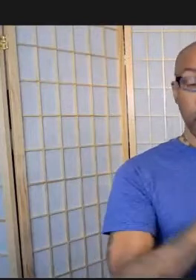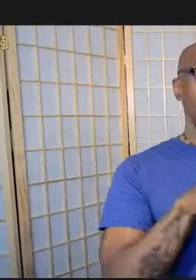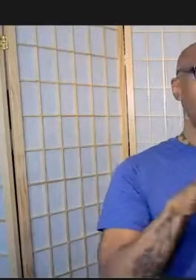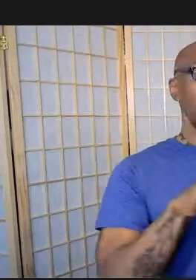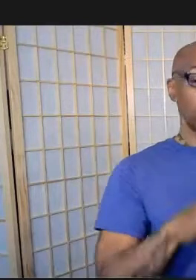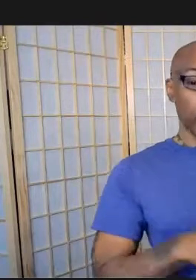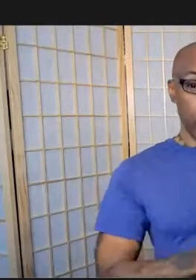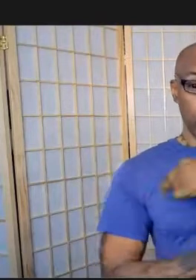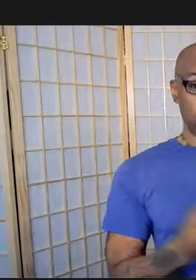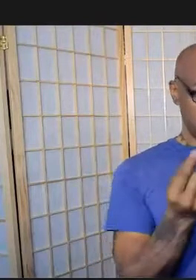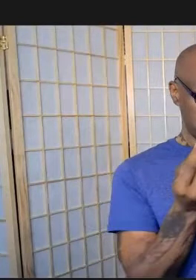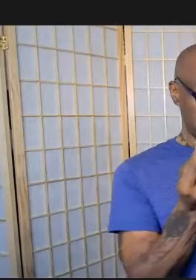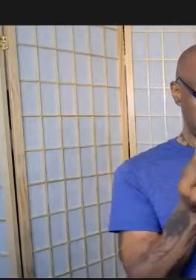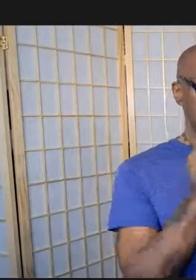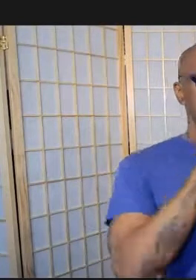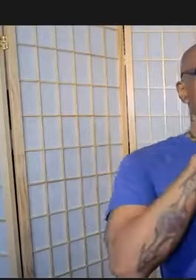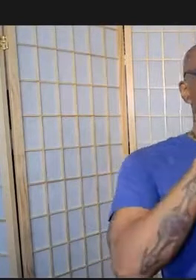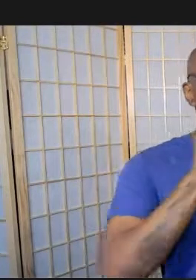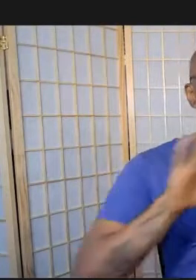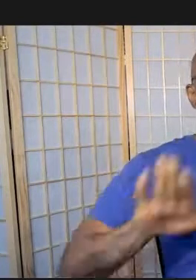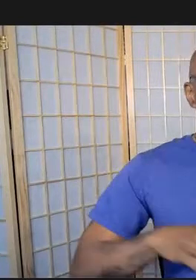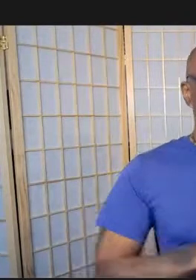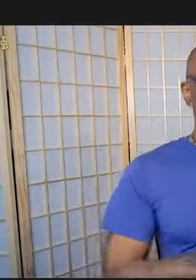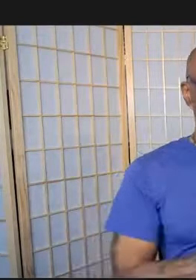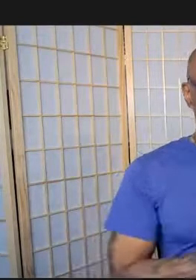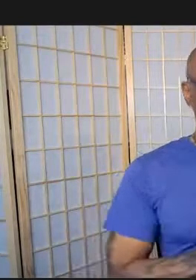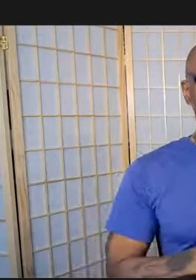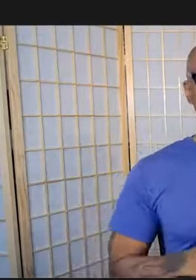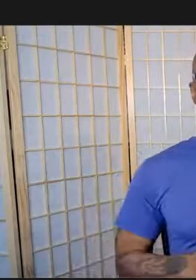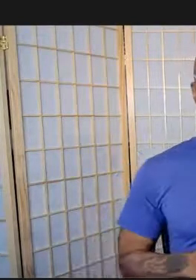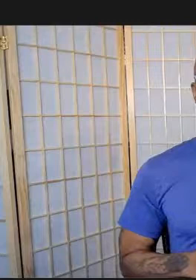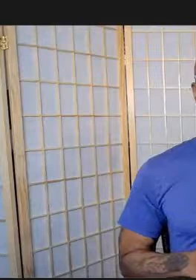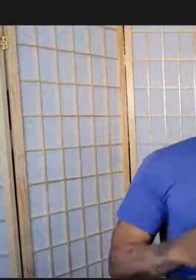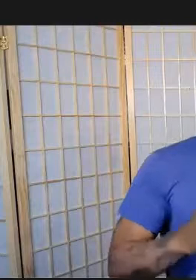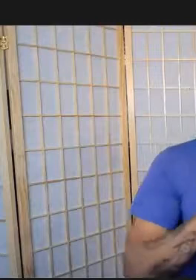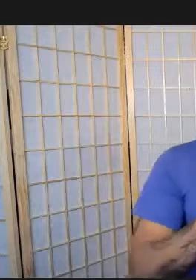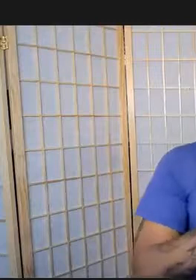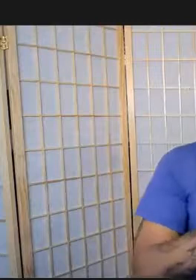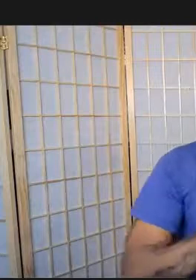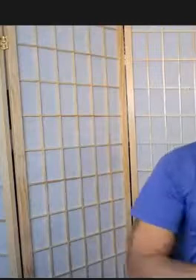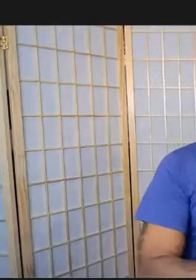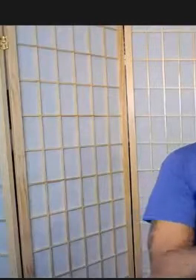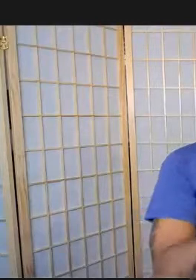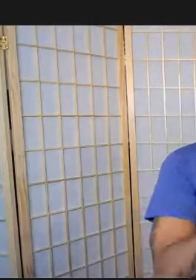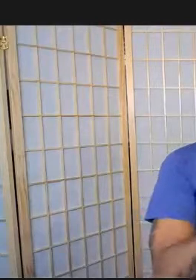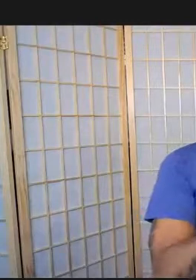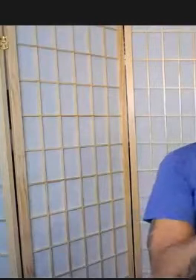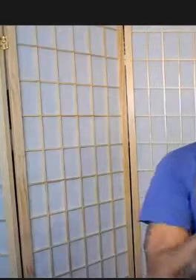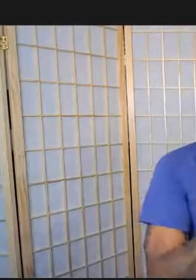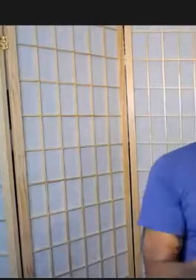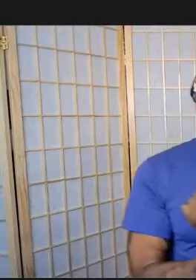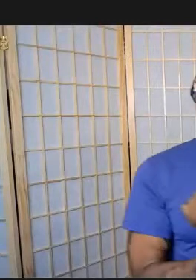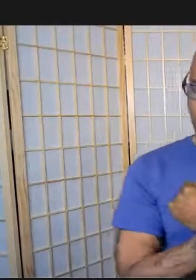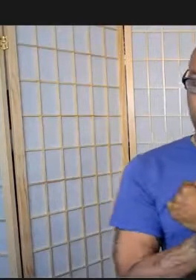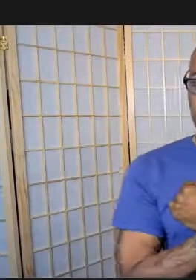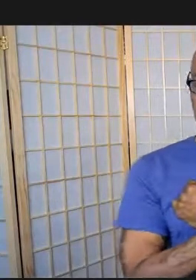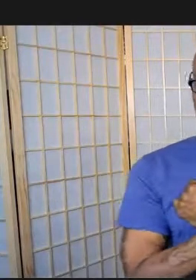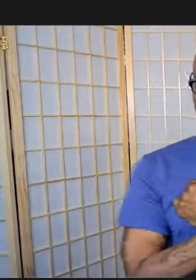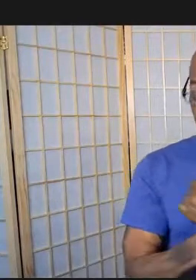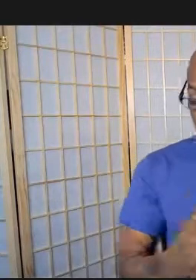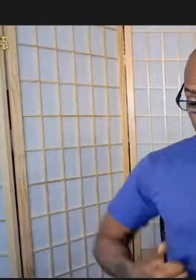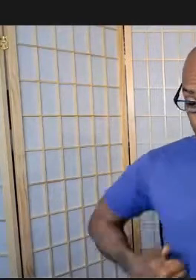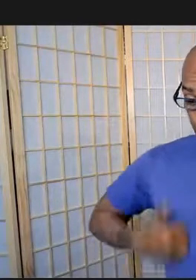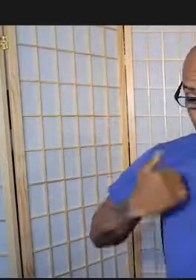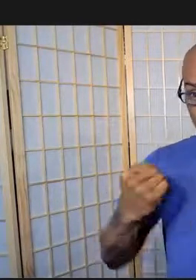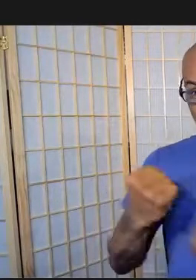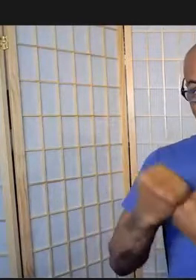path, but we also bless them and recognize the light, the love,